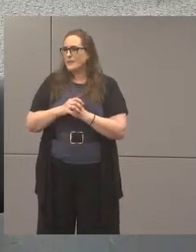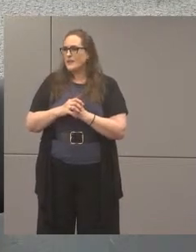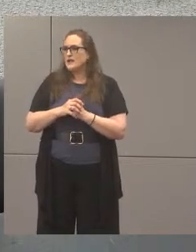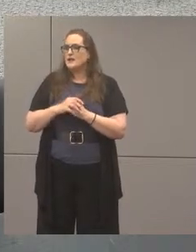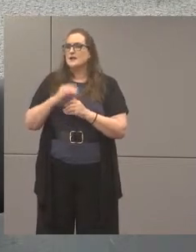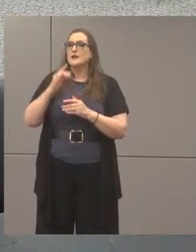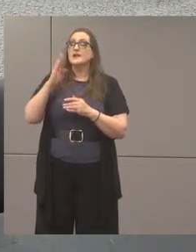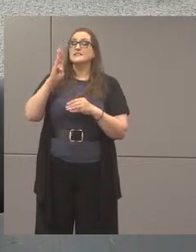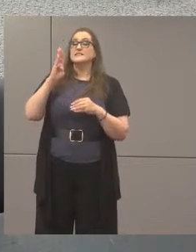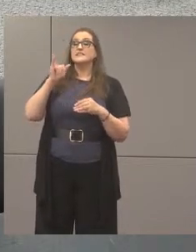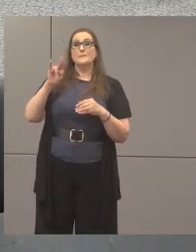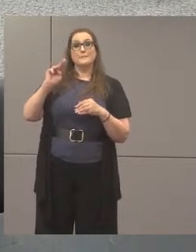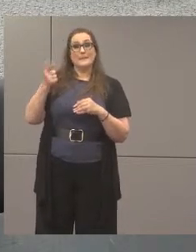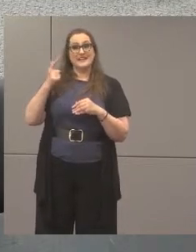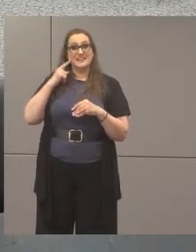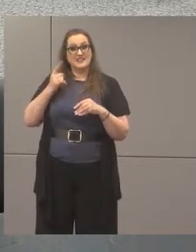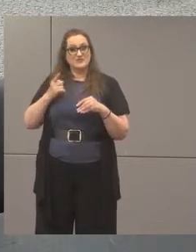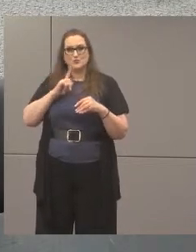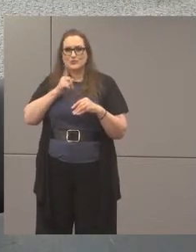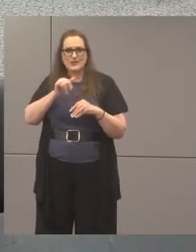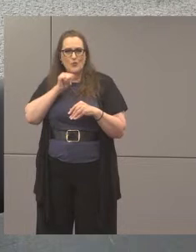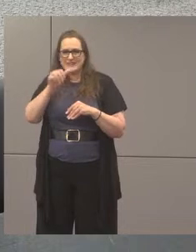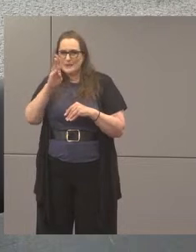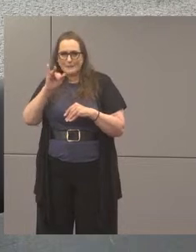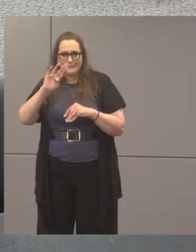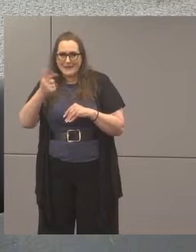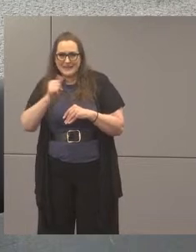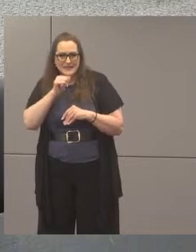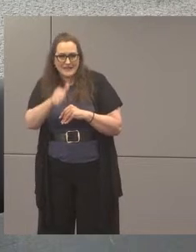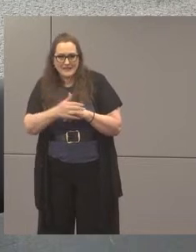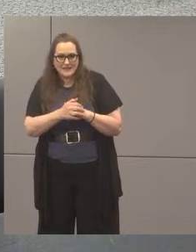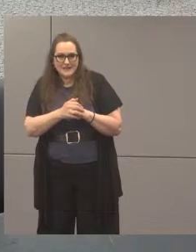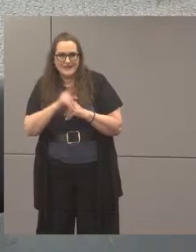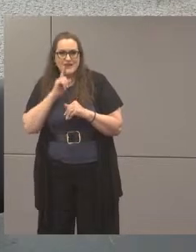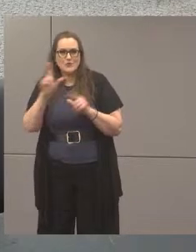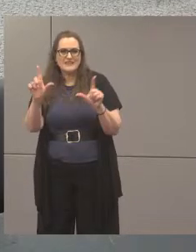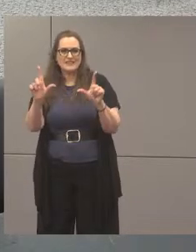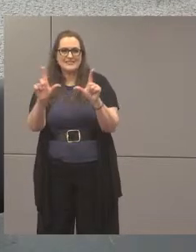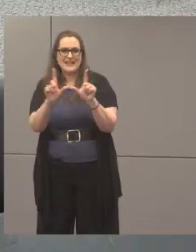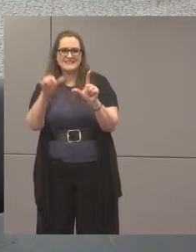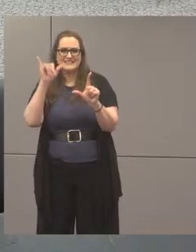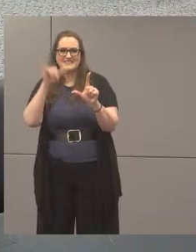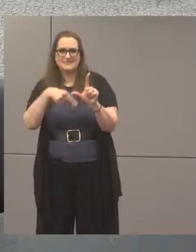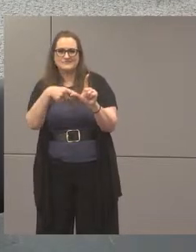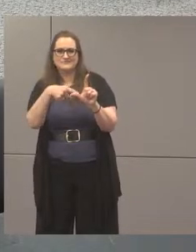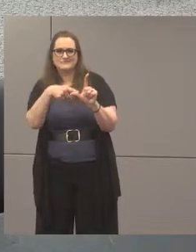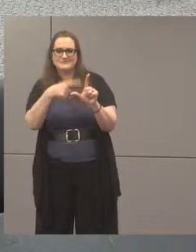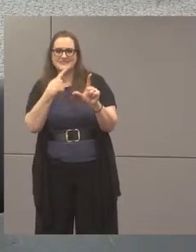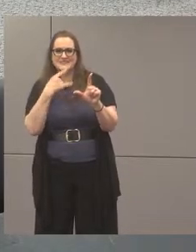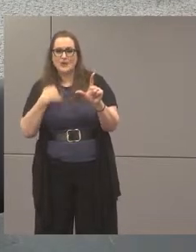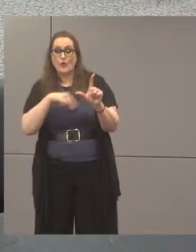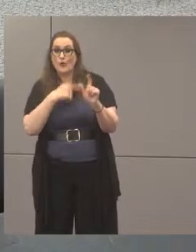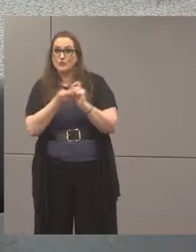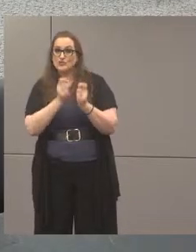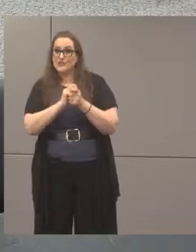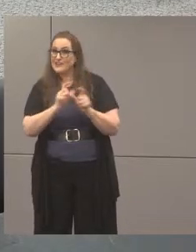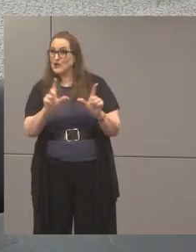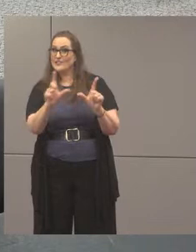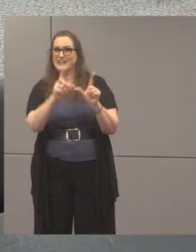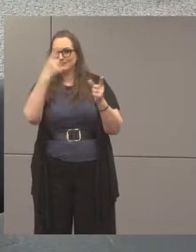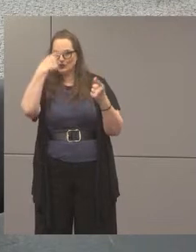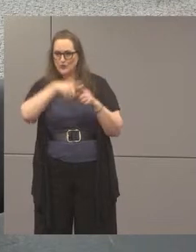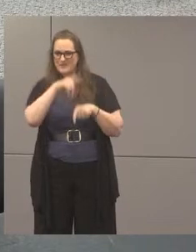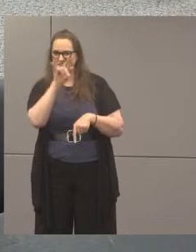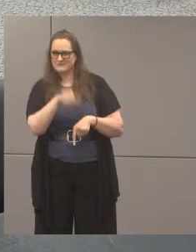What the billing is, it really wasn't billing, right? It was a license that they said, we've changed our licensing